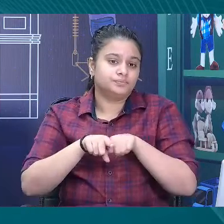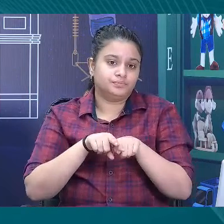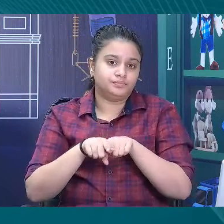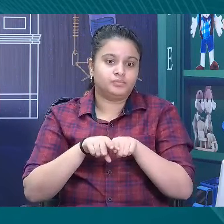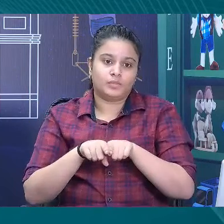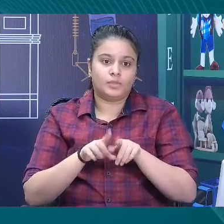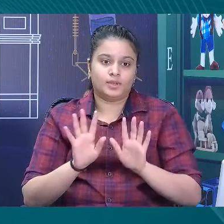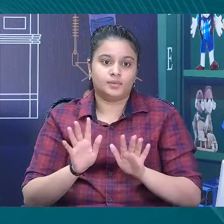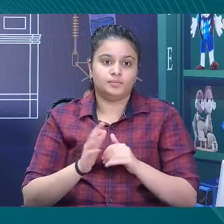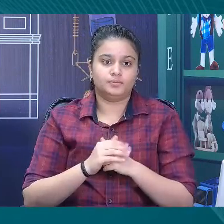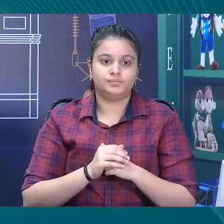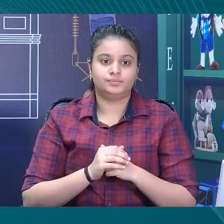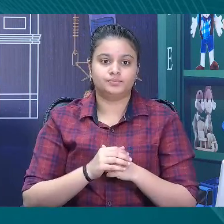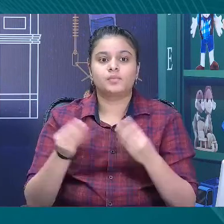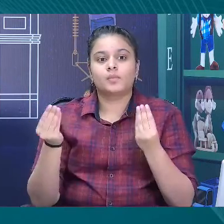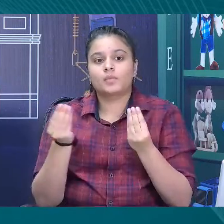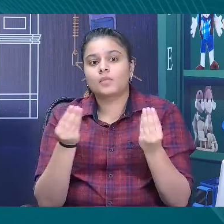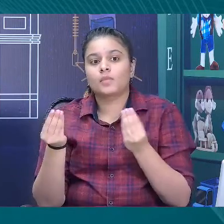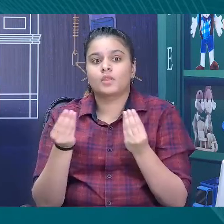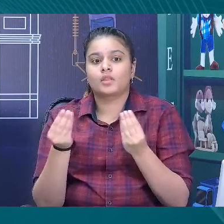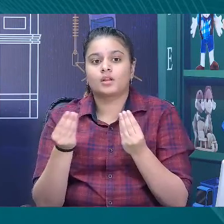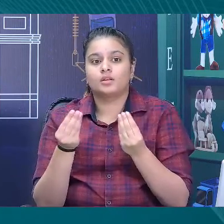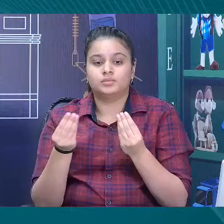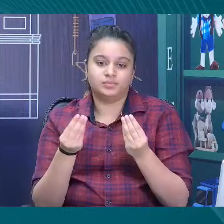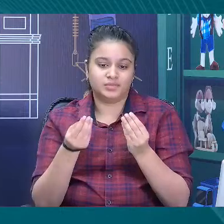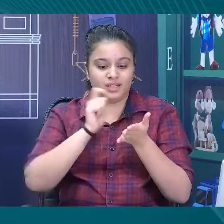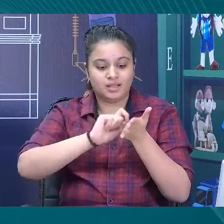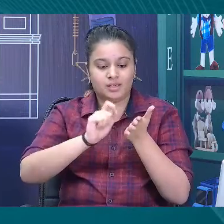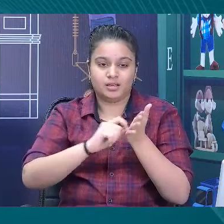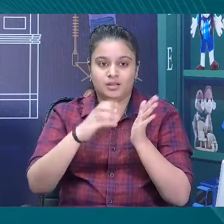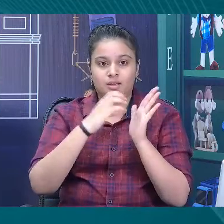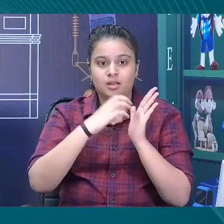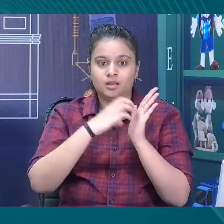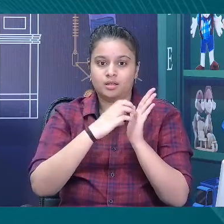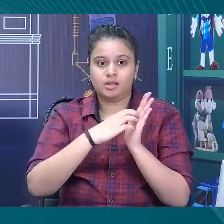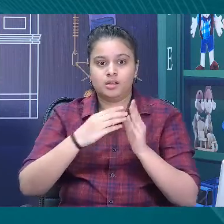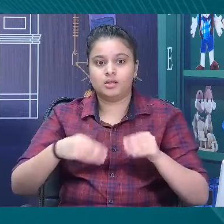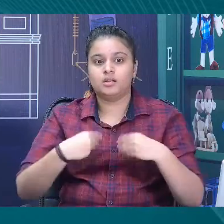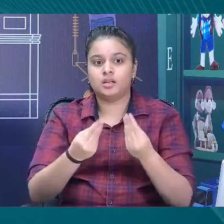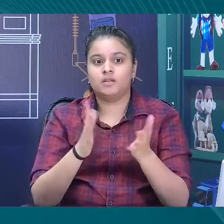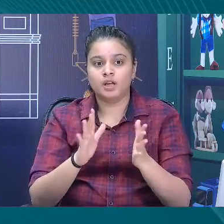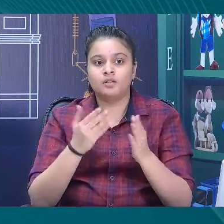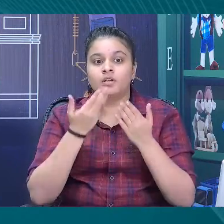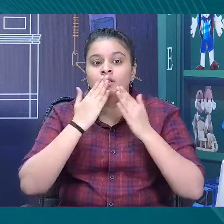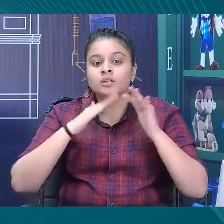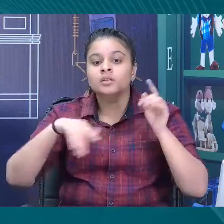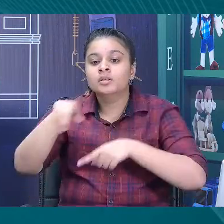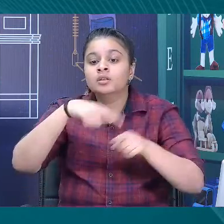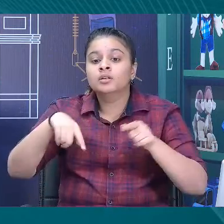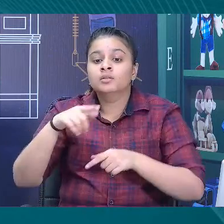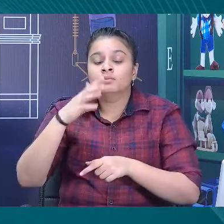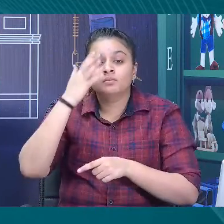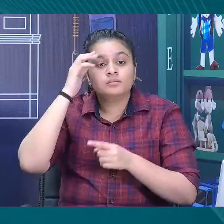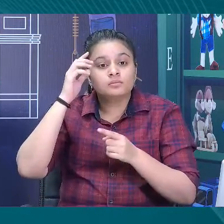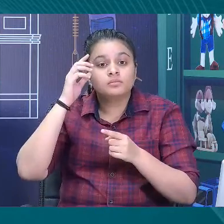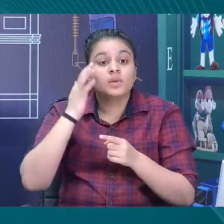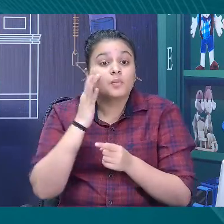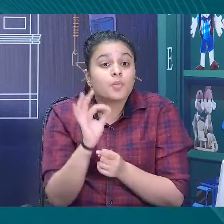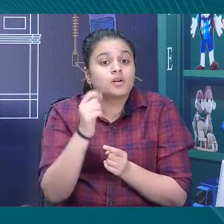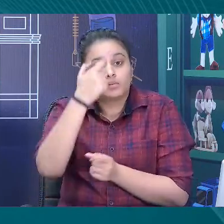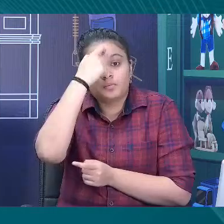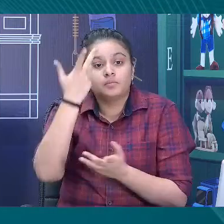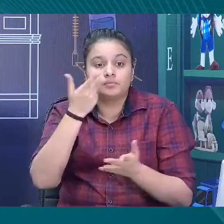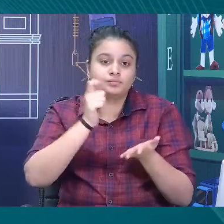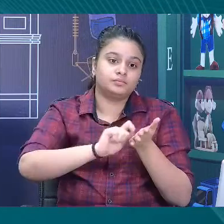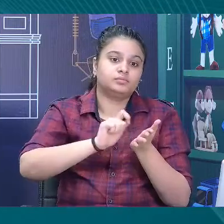suppose we are giving something in written script, which we know is our children's main problem, then are